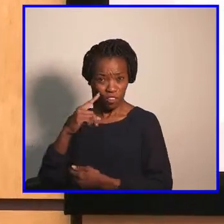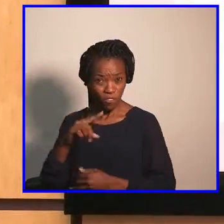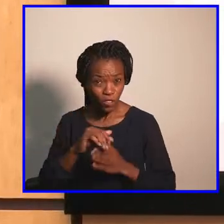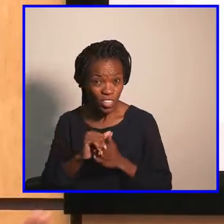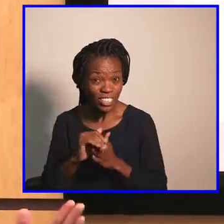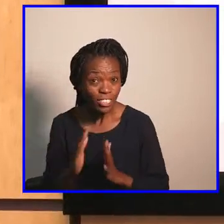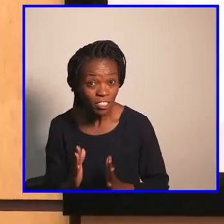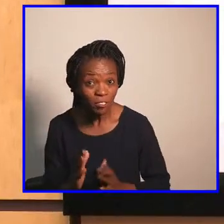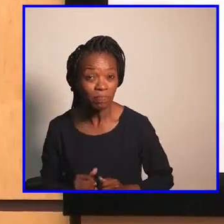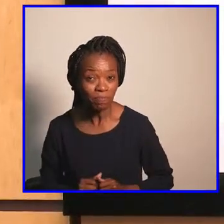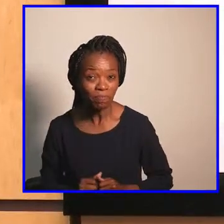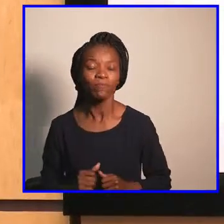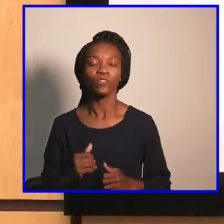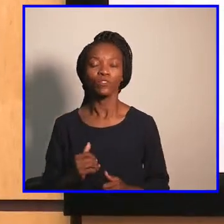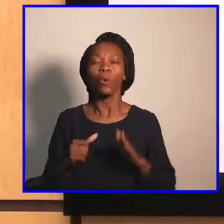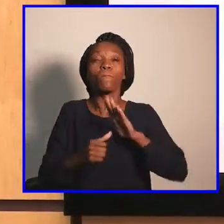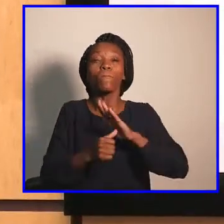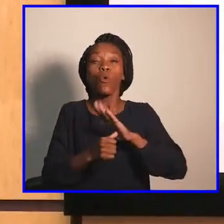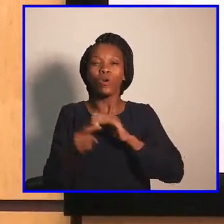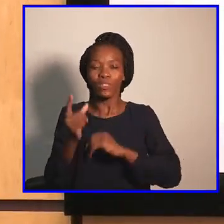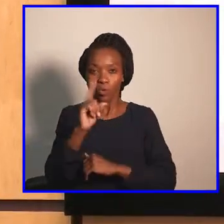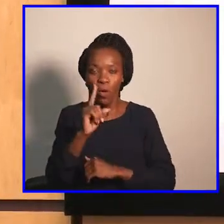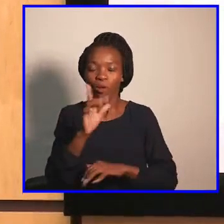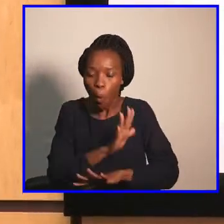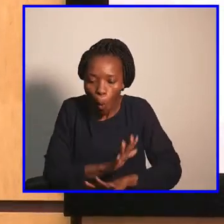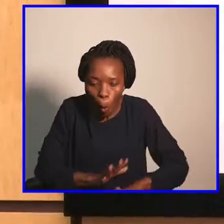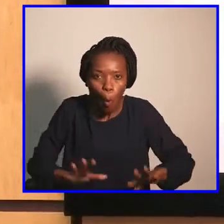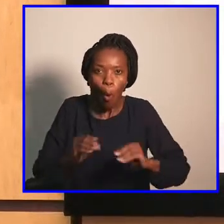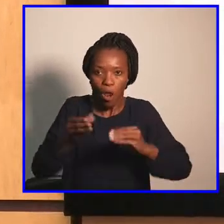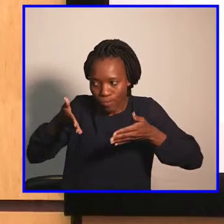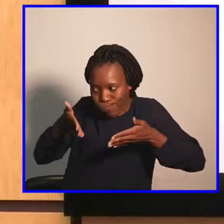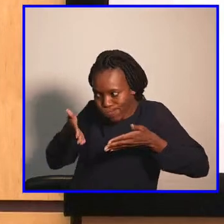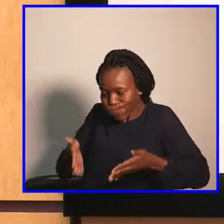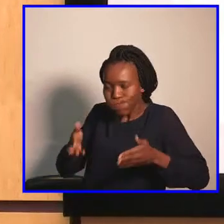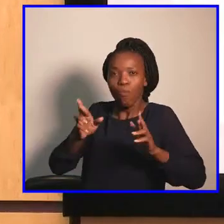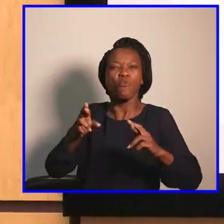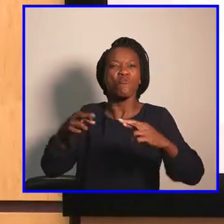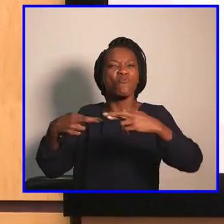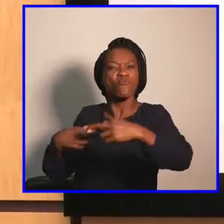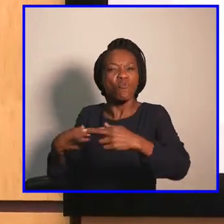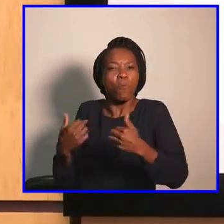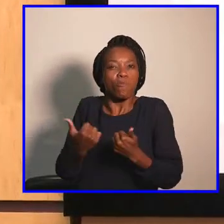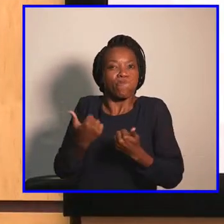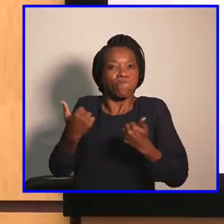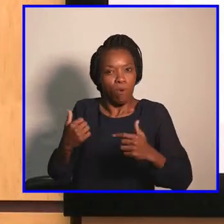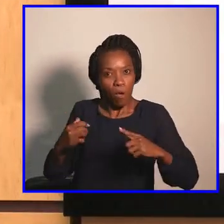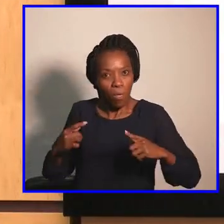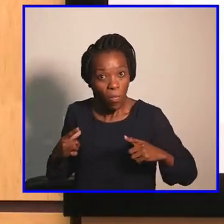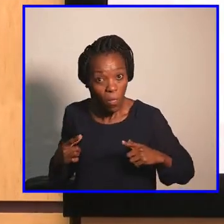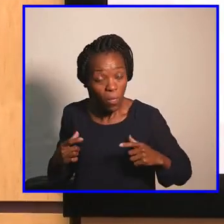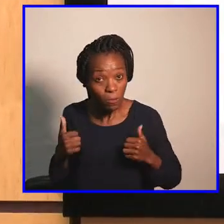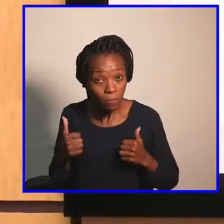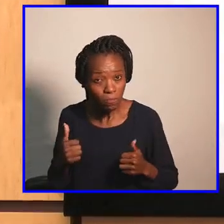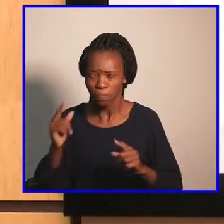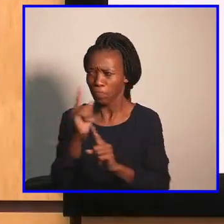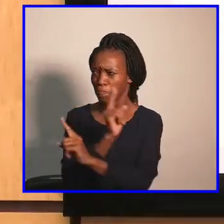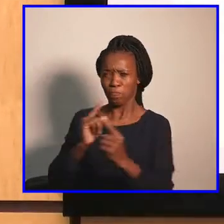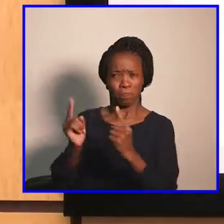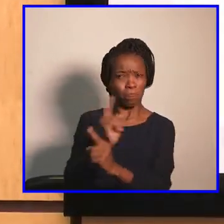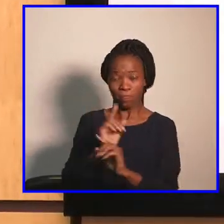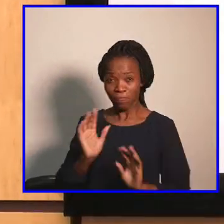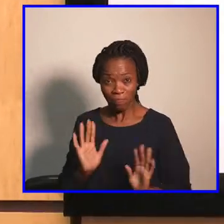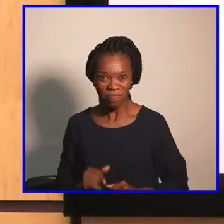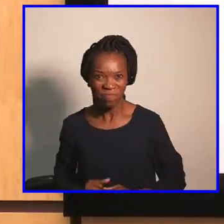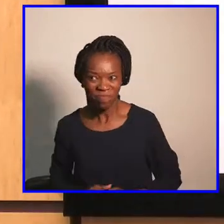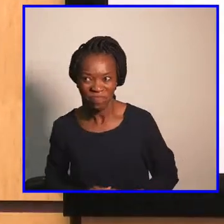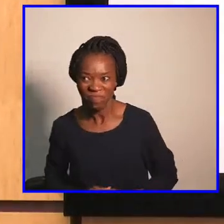thing is everybody should be in the room and not moving up and down as they come up. Okay.